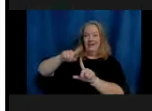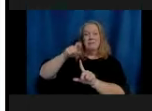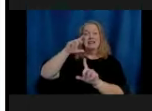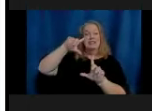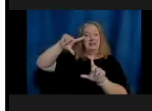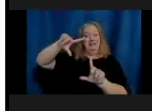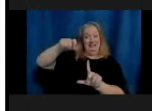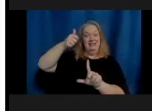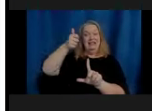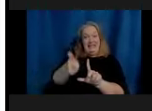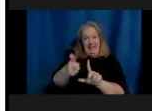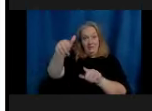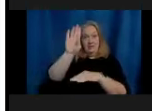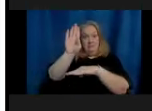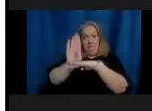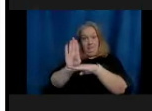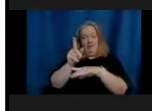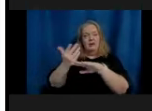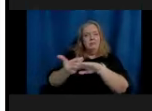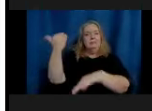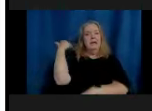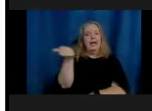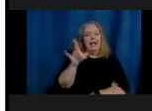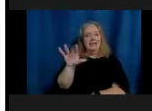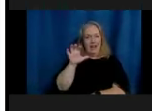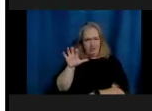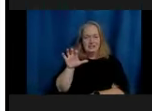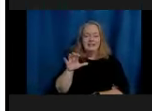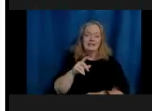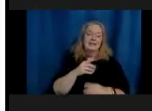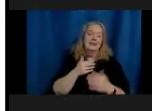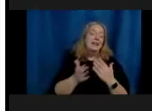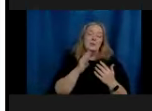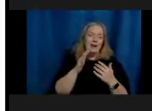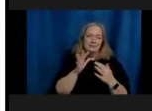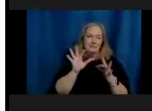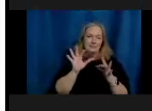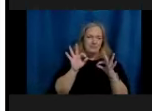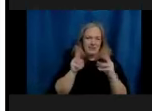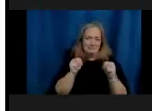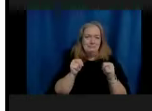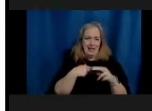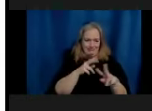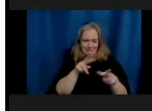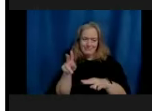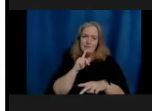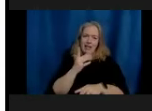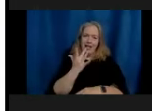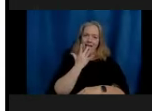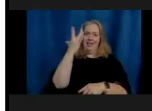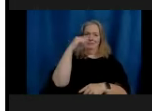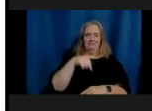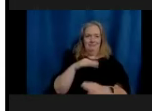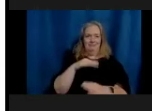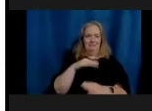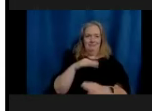this. So, but this was some of the fun stuff I was seeing in the archives here to get a flavor for Boise. Other